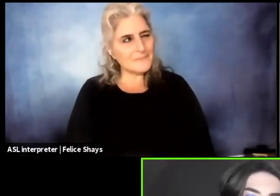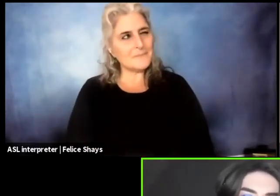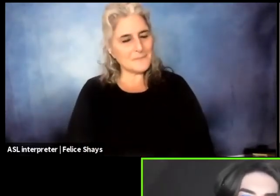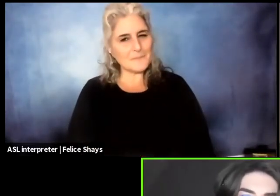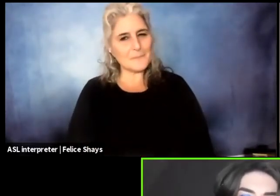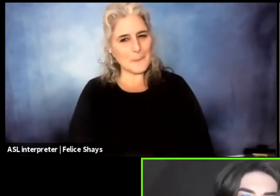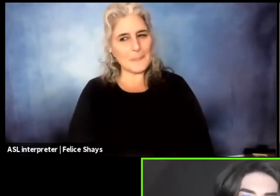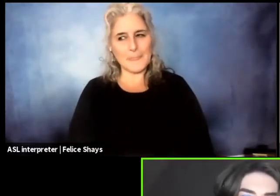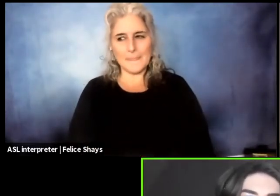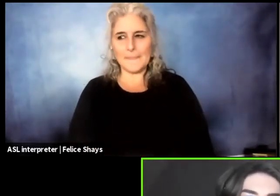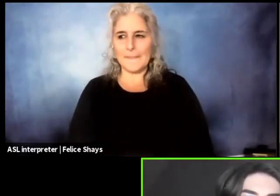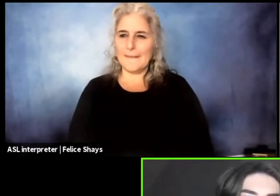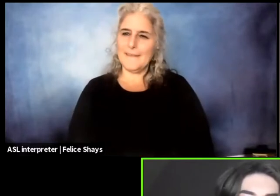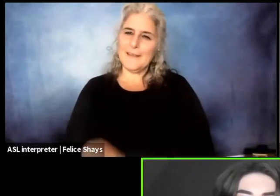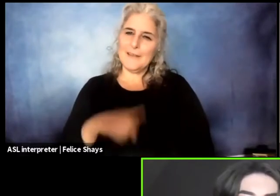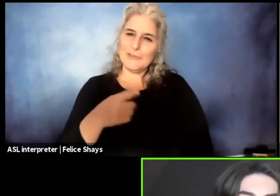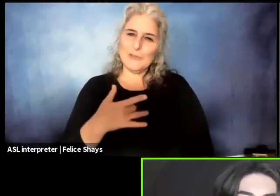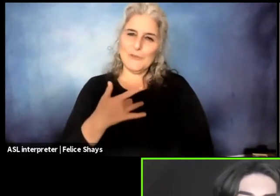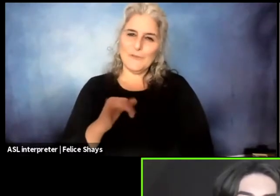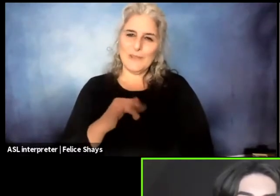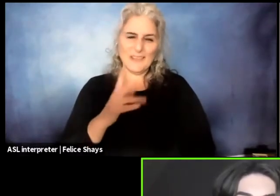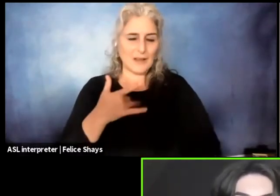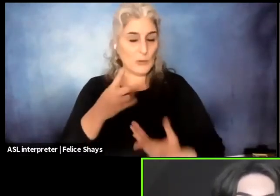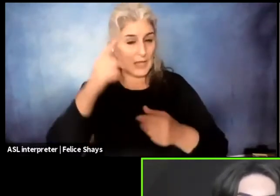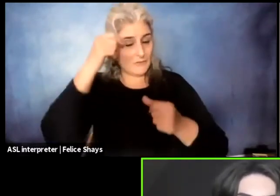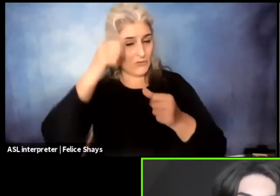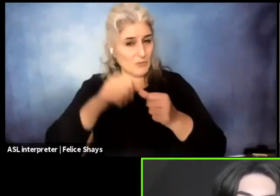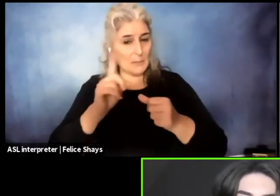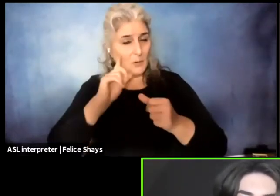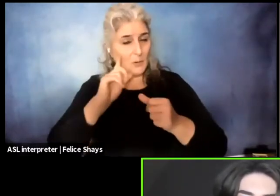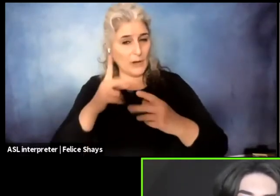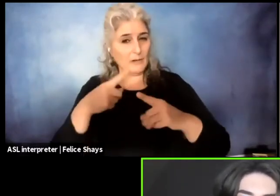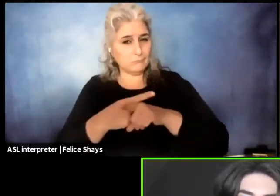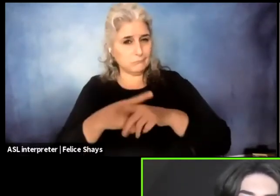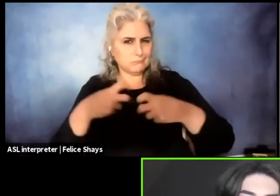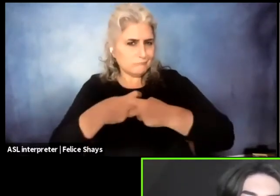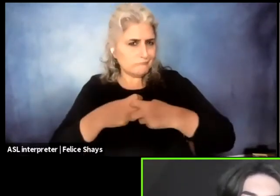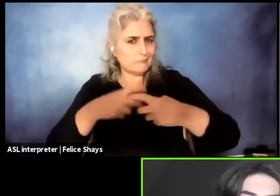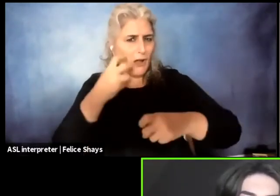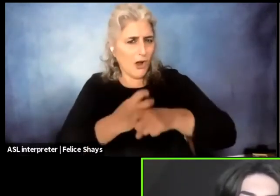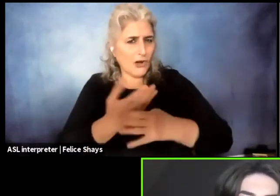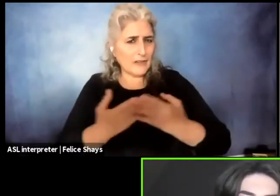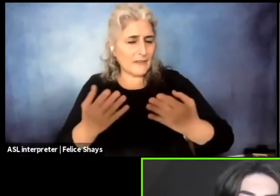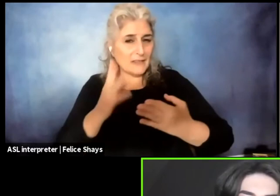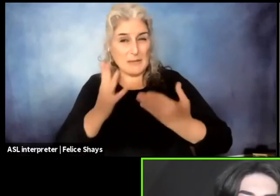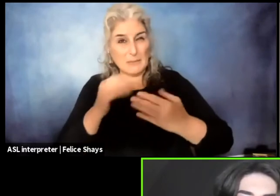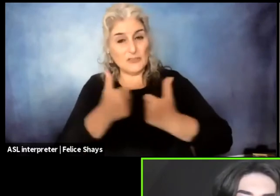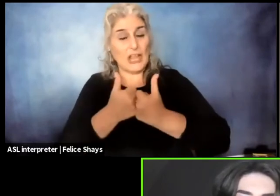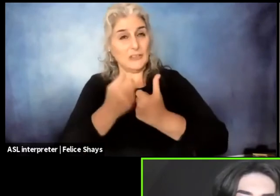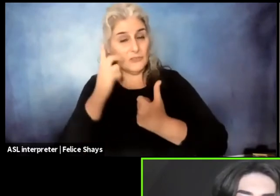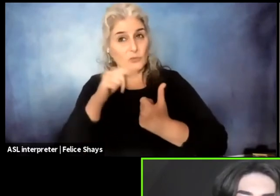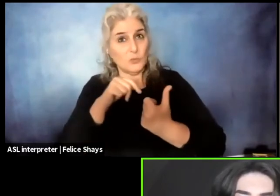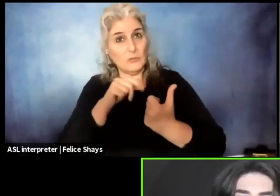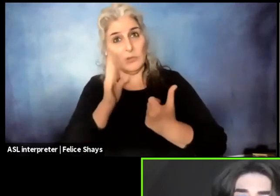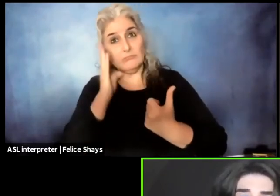there are challenges to bear in mind with such, with a project like this? Do you think there'll be things to see in